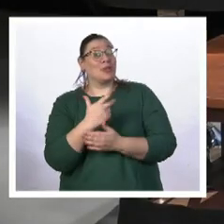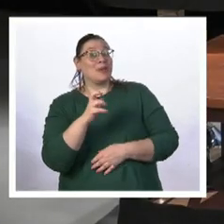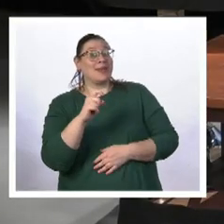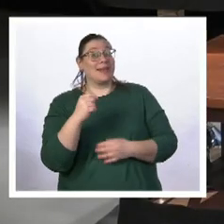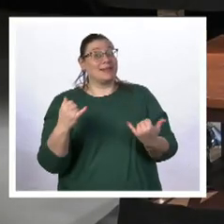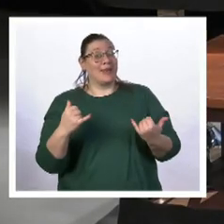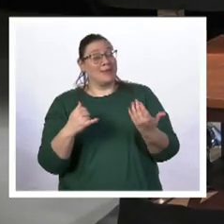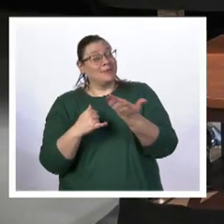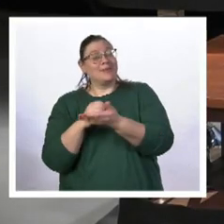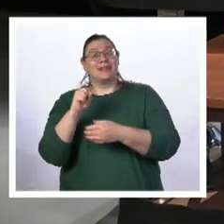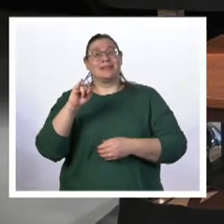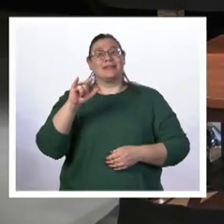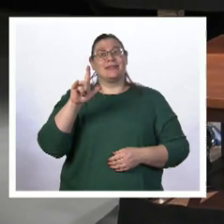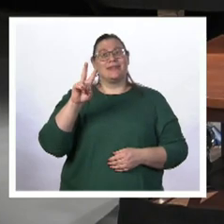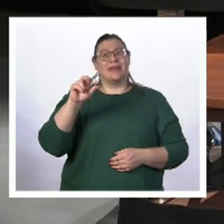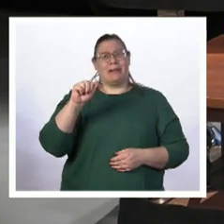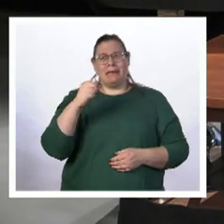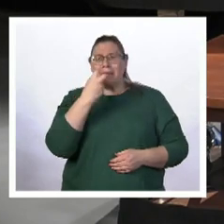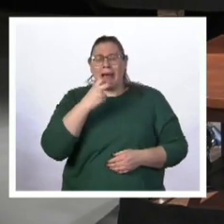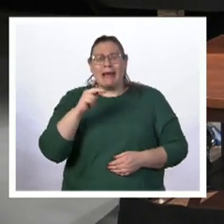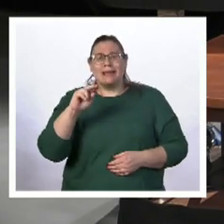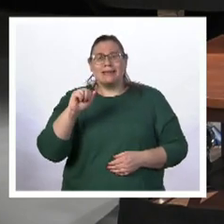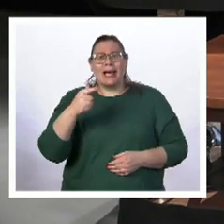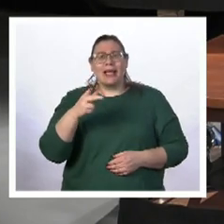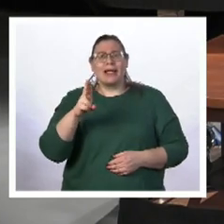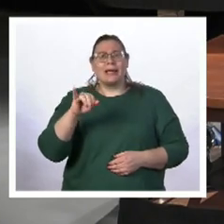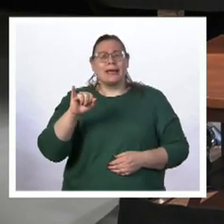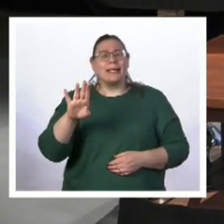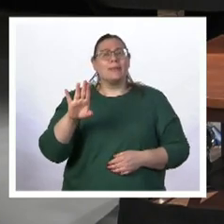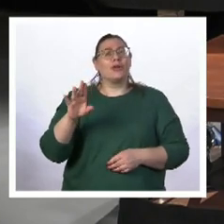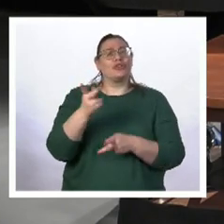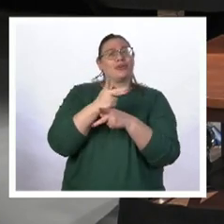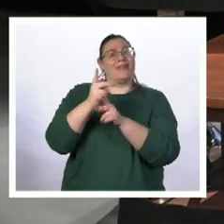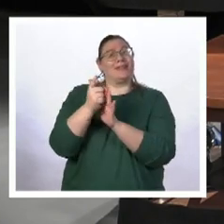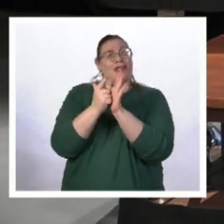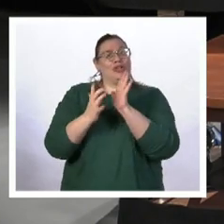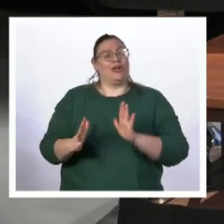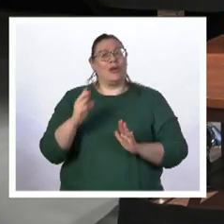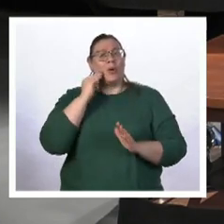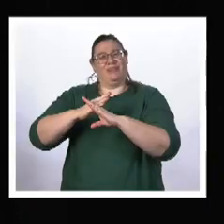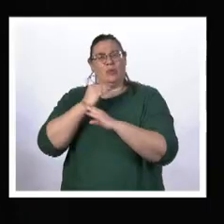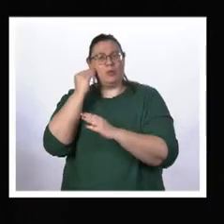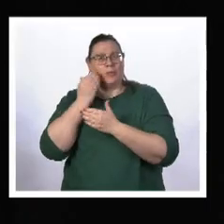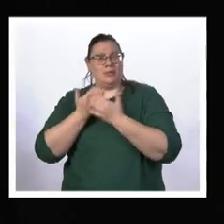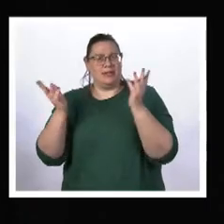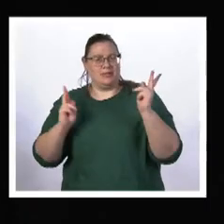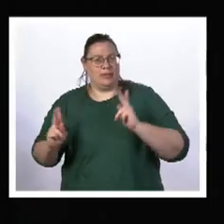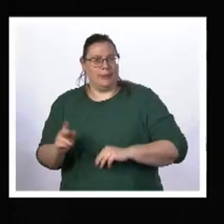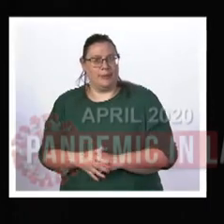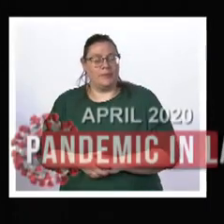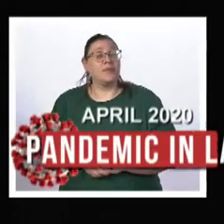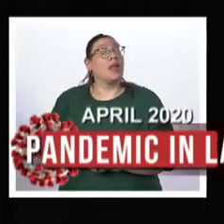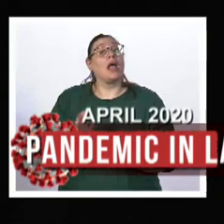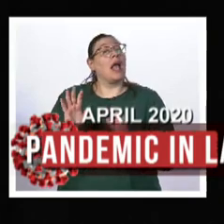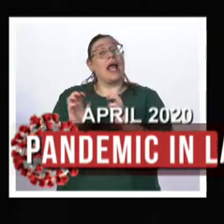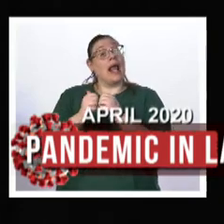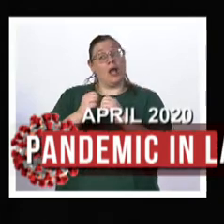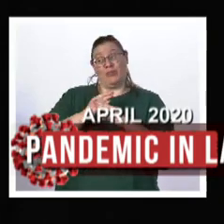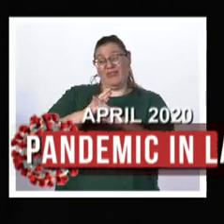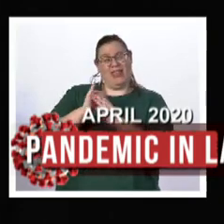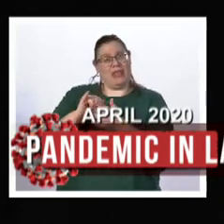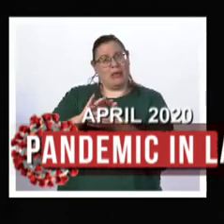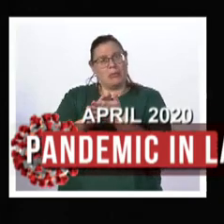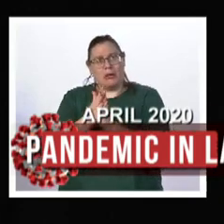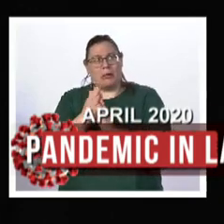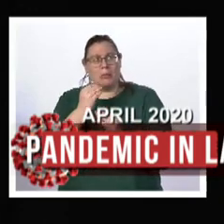right now, Silvana Naguib. She's the supervising attorney with the Homelessness Prevention Project. The primary way that we prevent people from